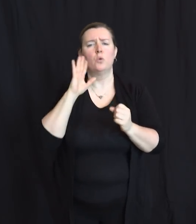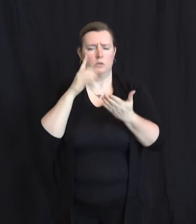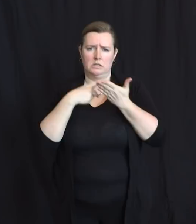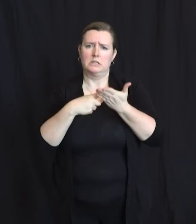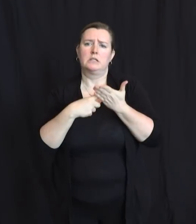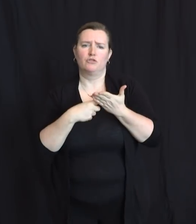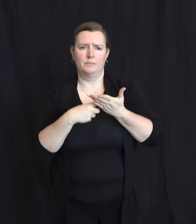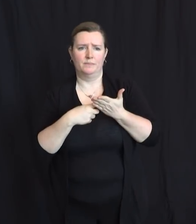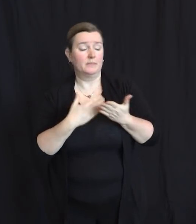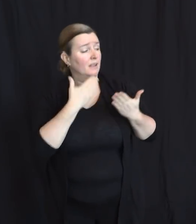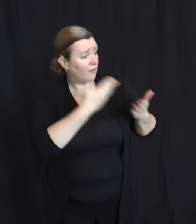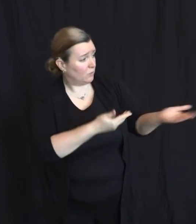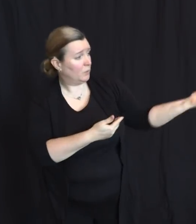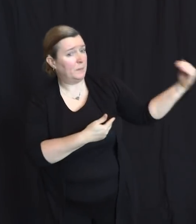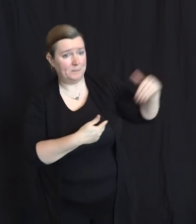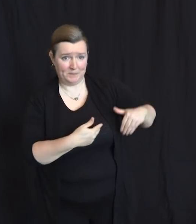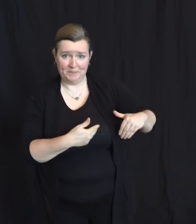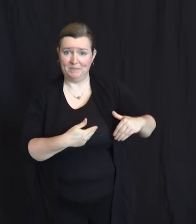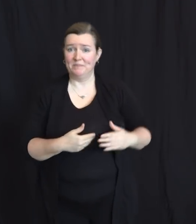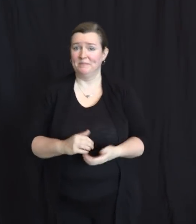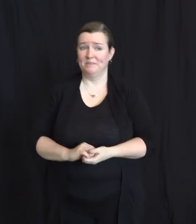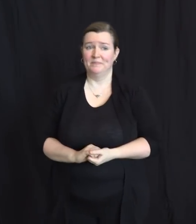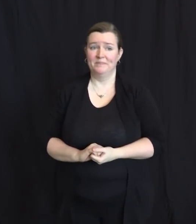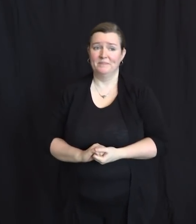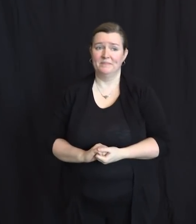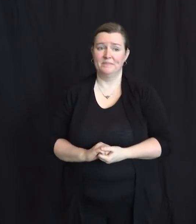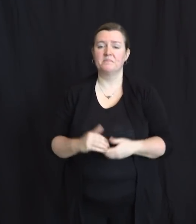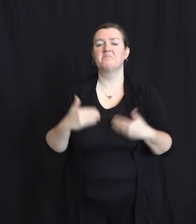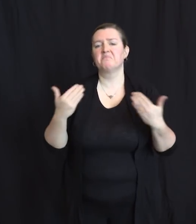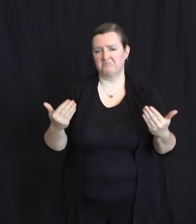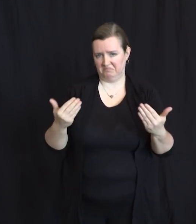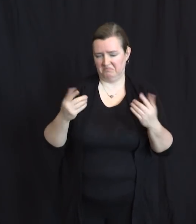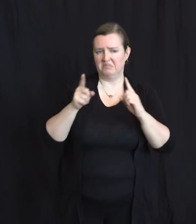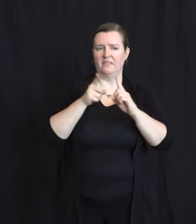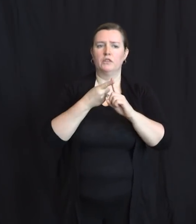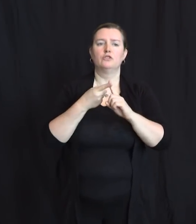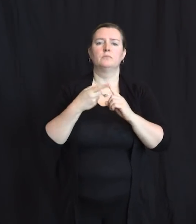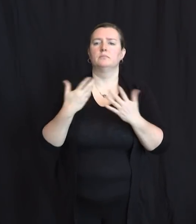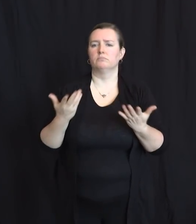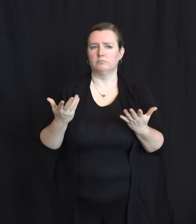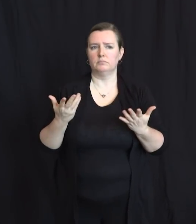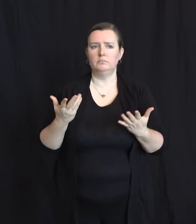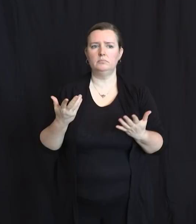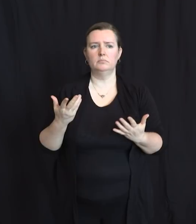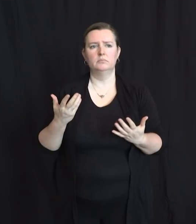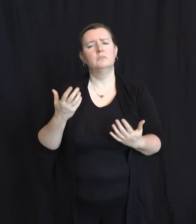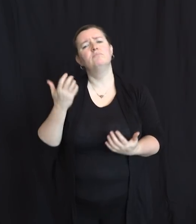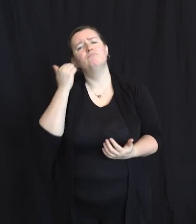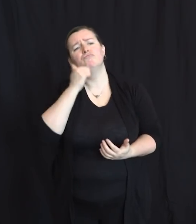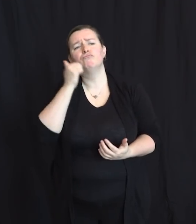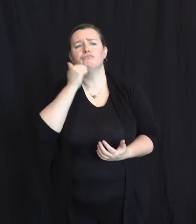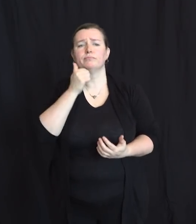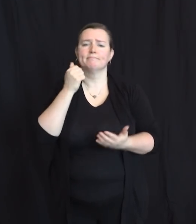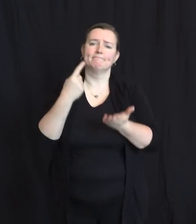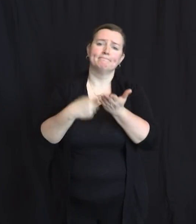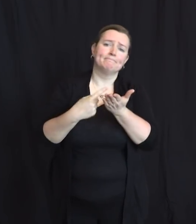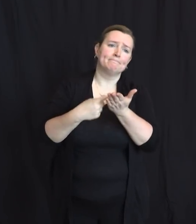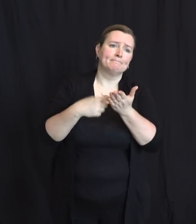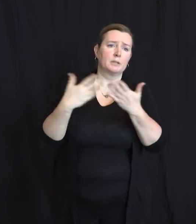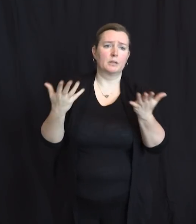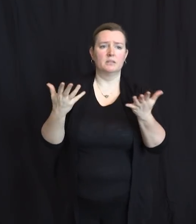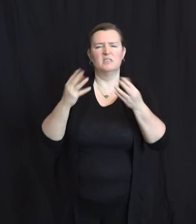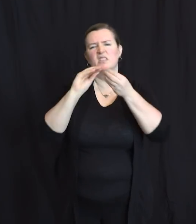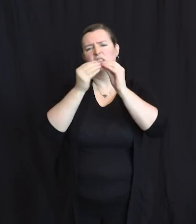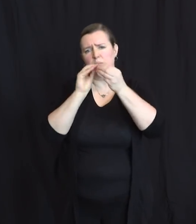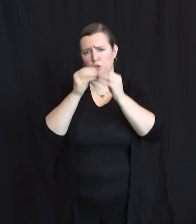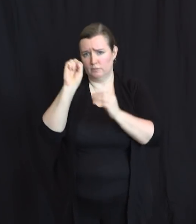man. First, as we have been doing of late up front, we will get to our daily discussion of the numbers,